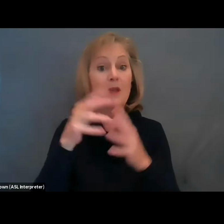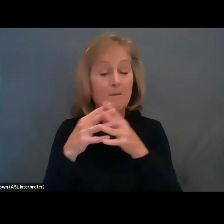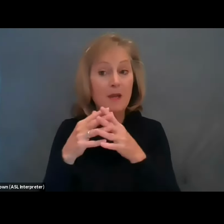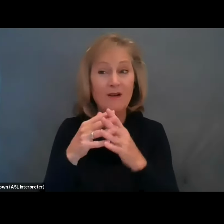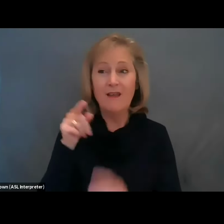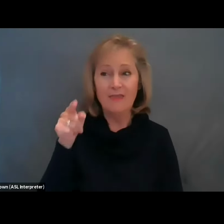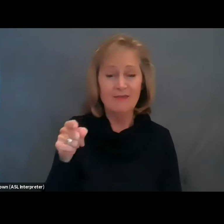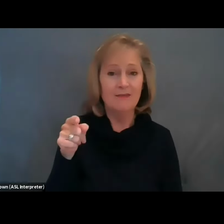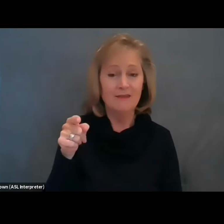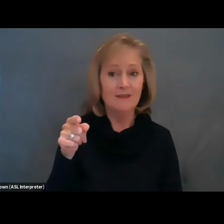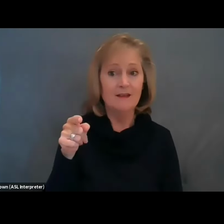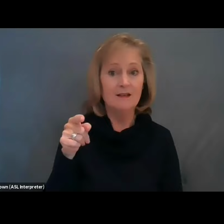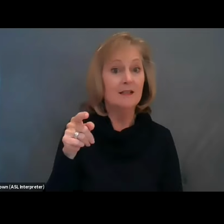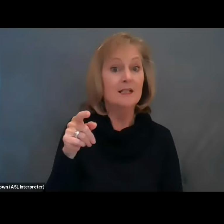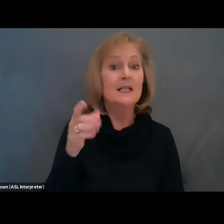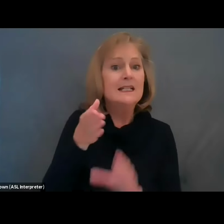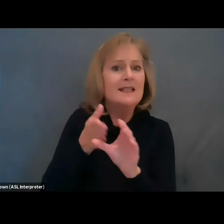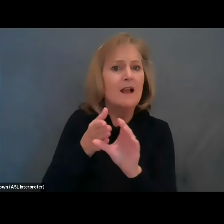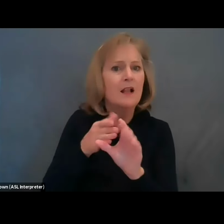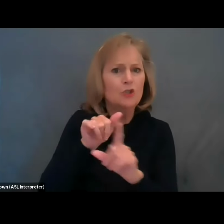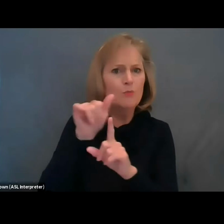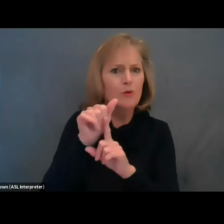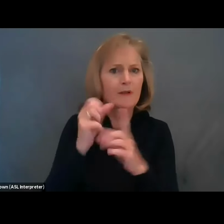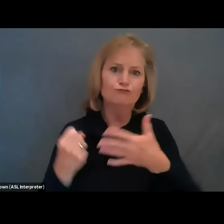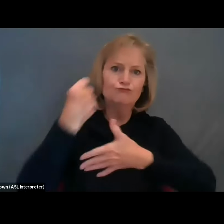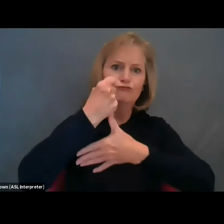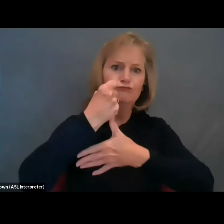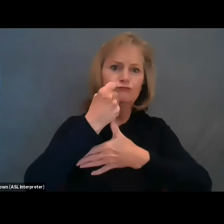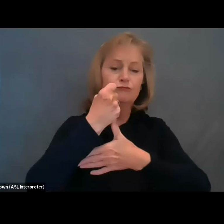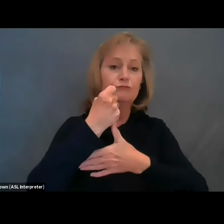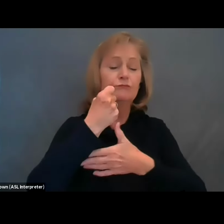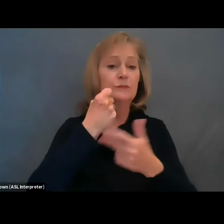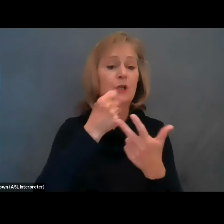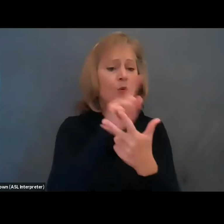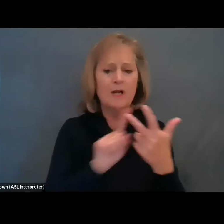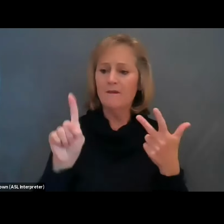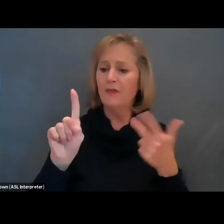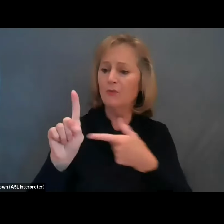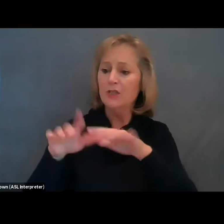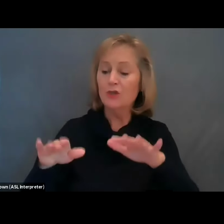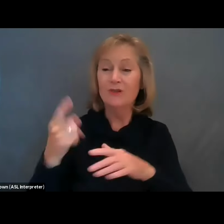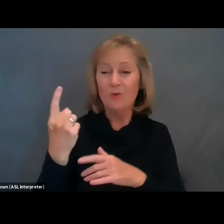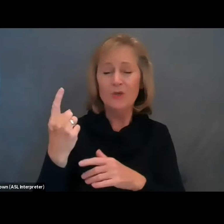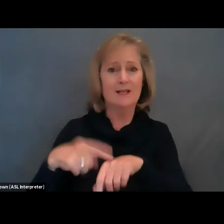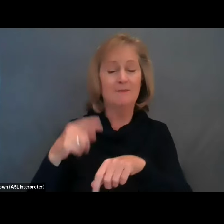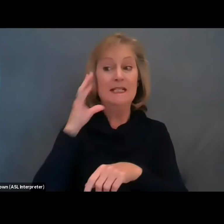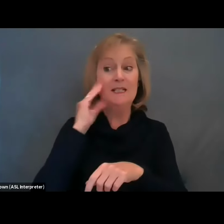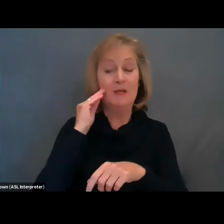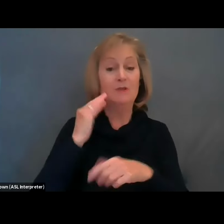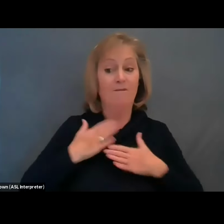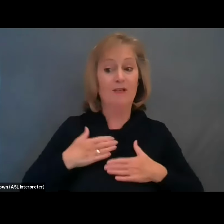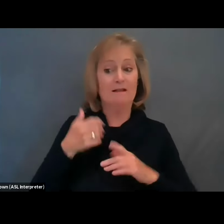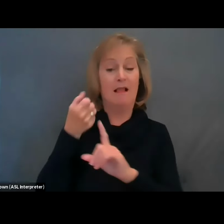where psychological bullying prevails. 1 in 3 children has at least once experienced a physical attack in the past